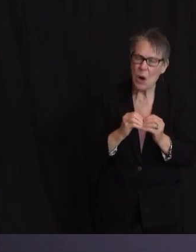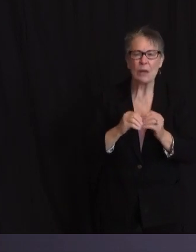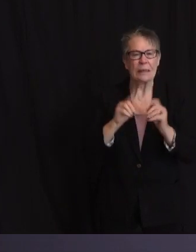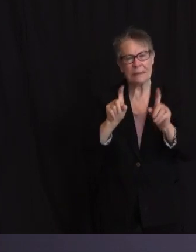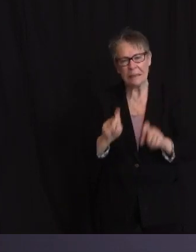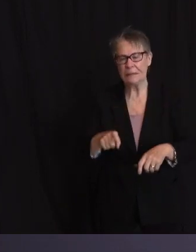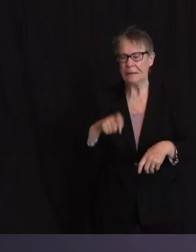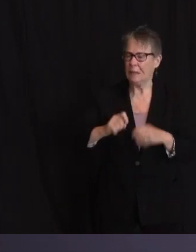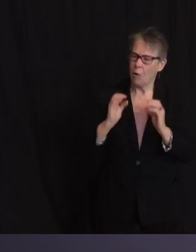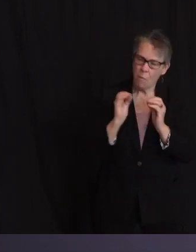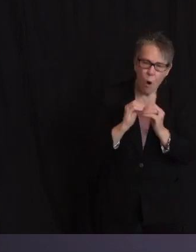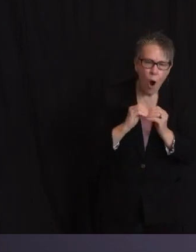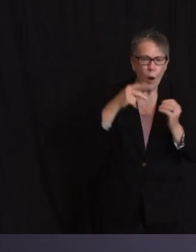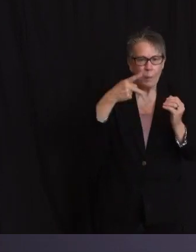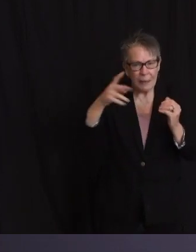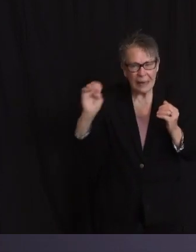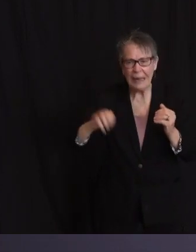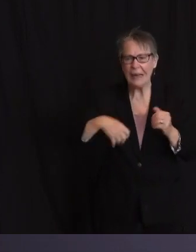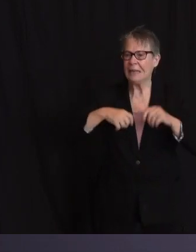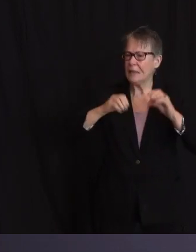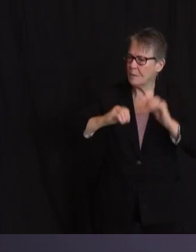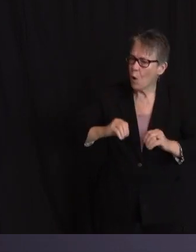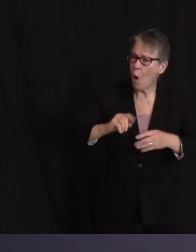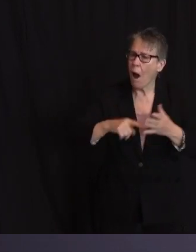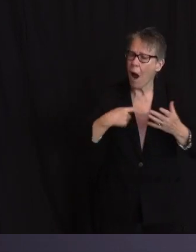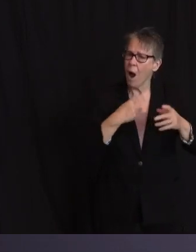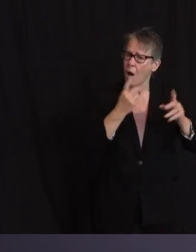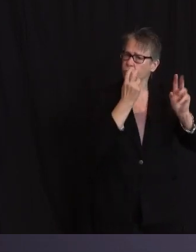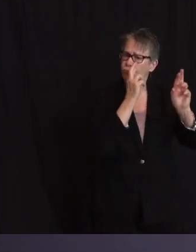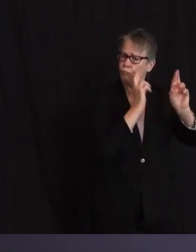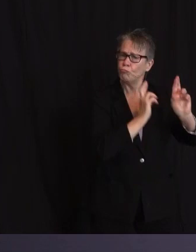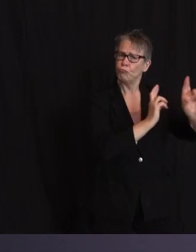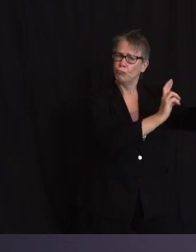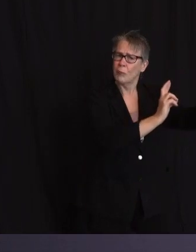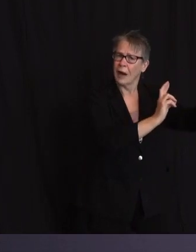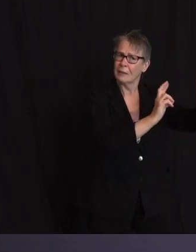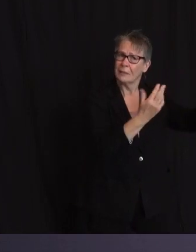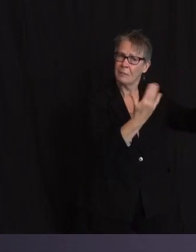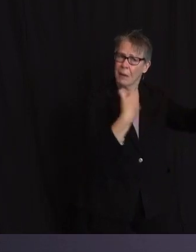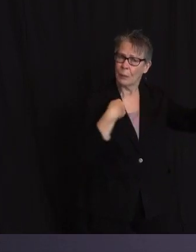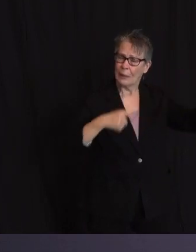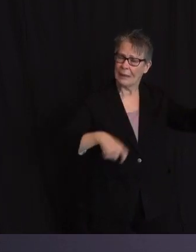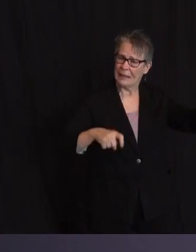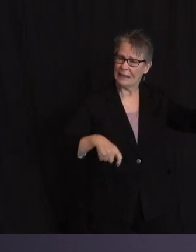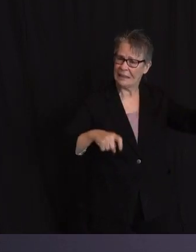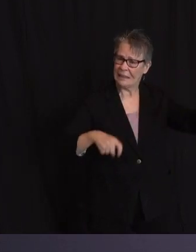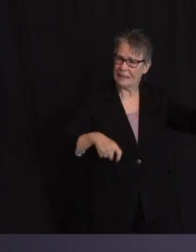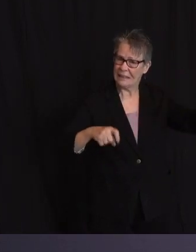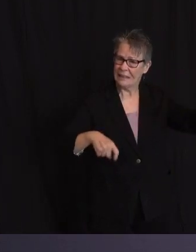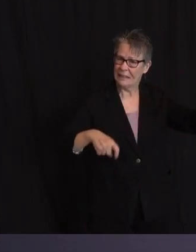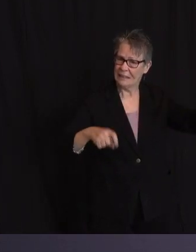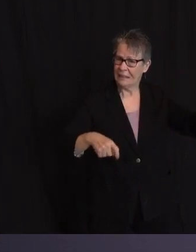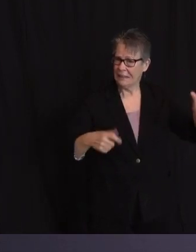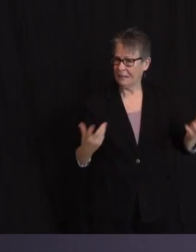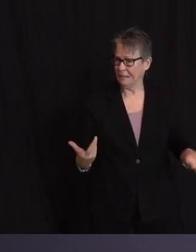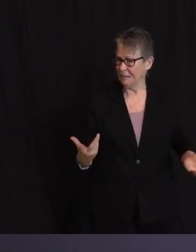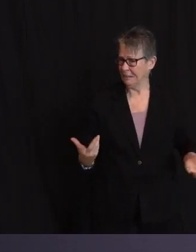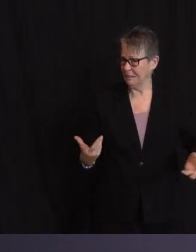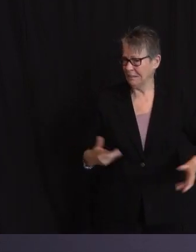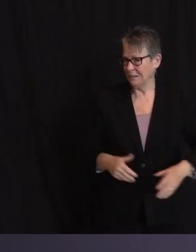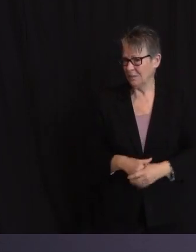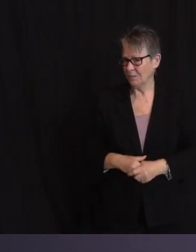greatest of the utmost respect for him and for his office. Judy can come back to you on long-term care employees